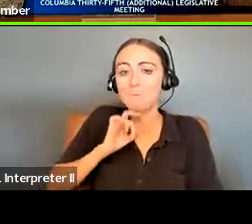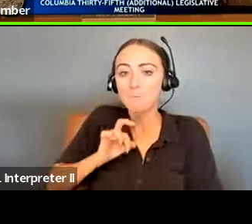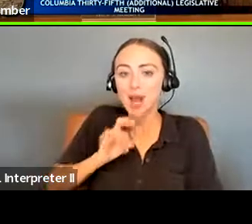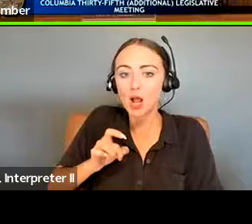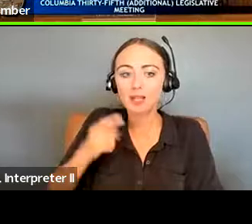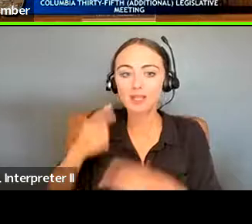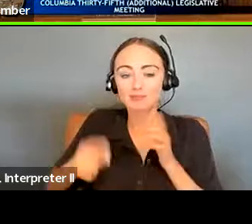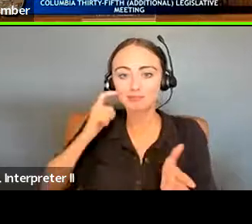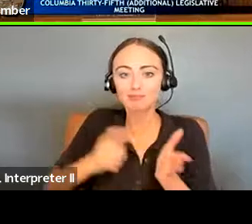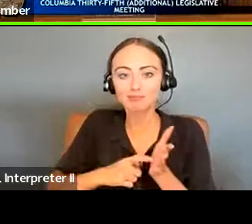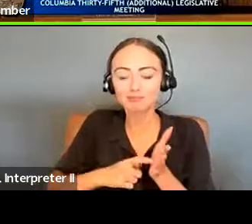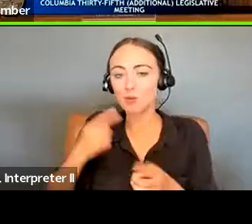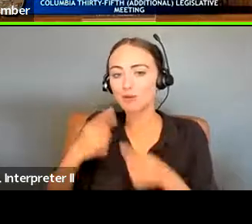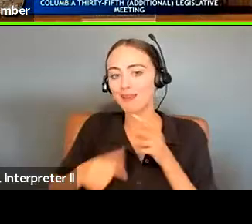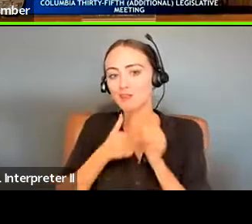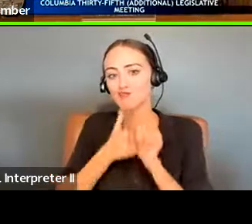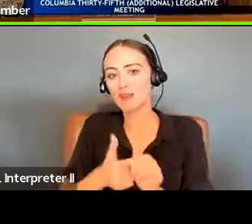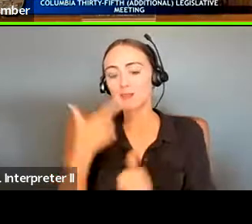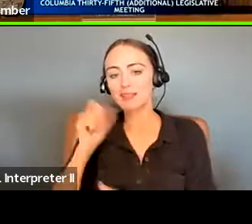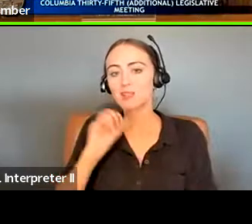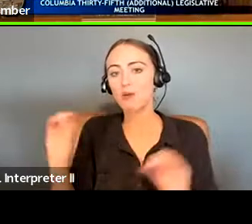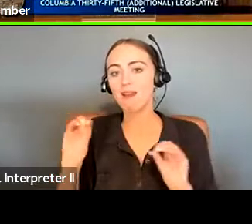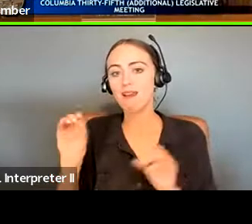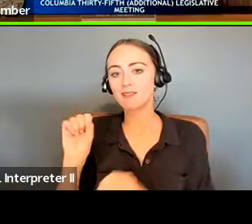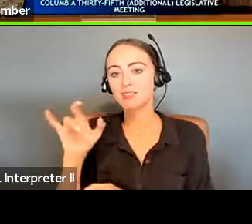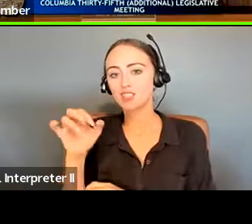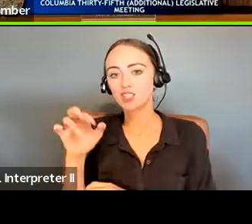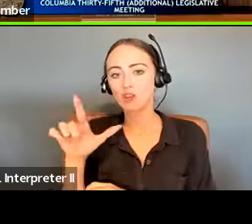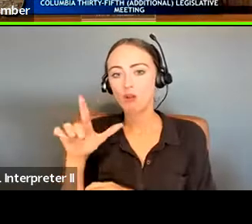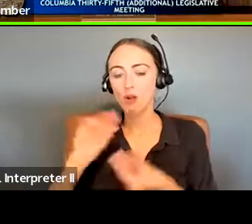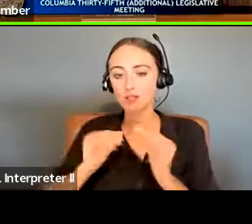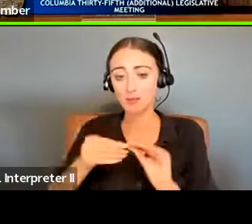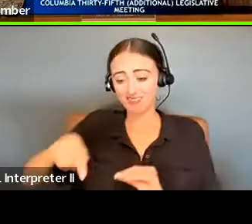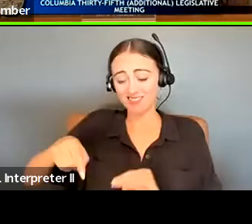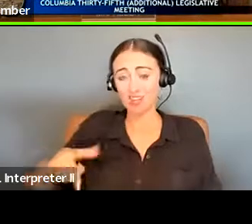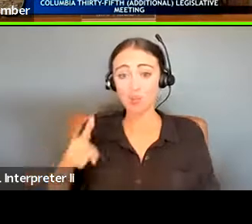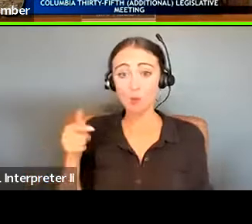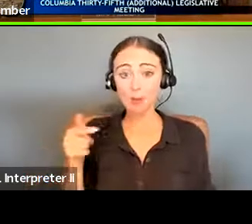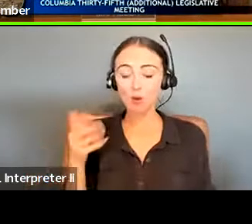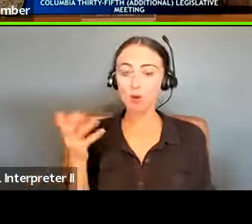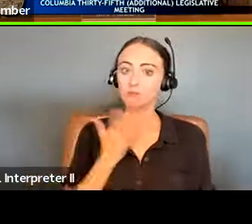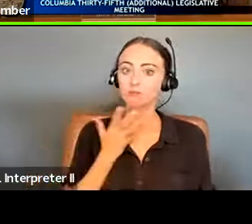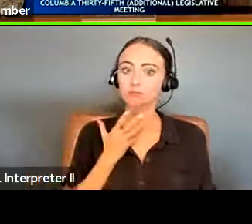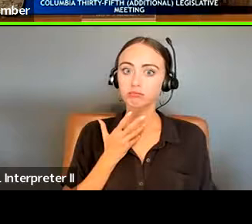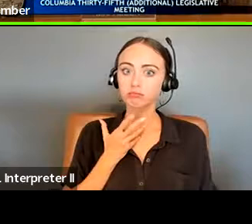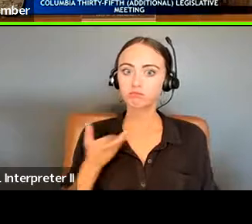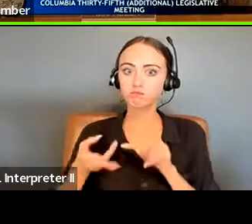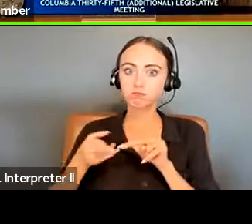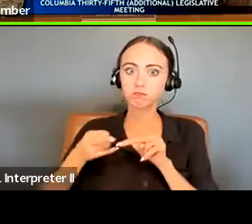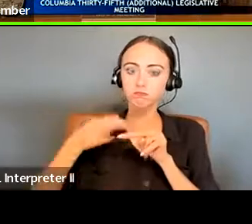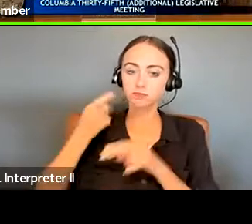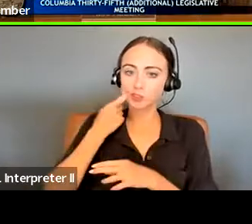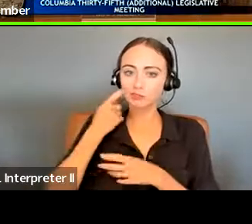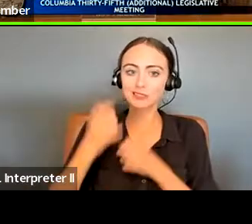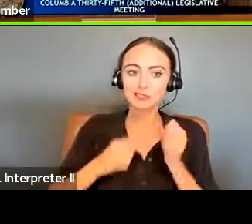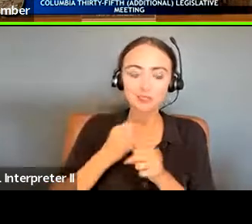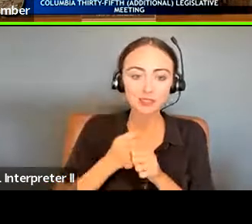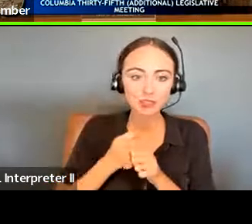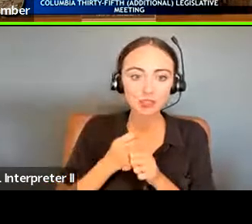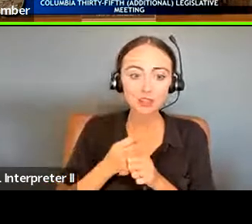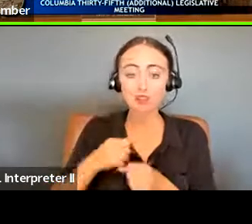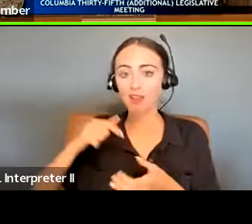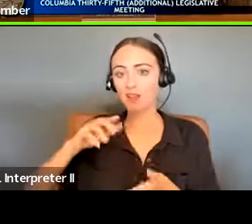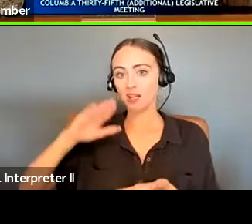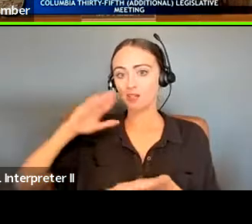and firearms that are untraceable because they lack a serial number. These weapons have become increasingly prevalent in recent years, thwarting law enforcement and making our city